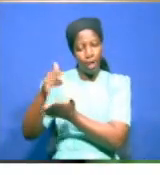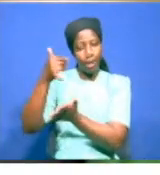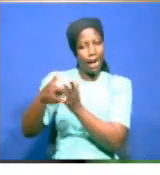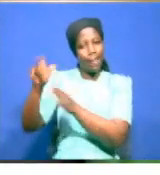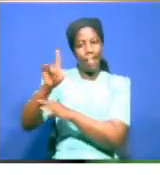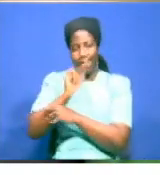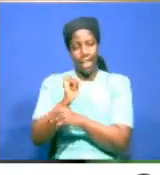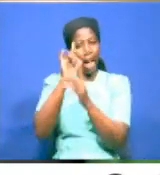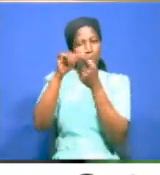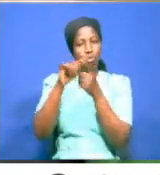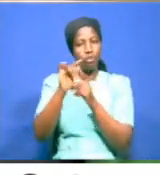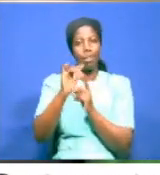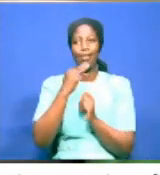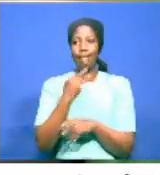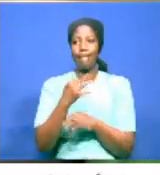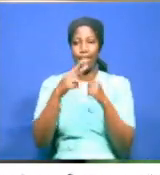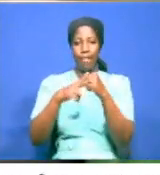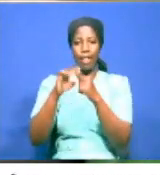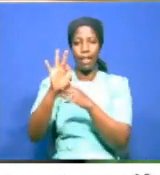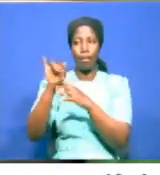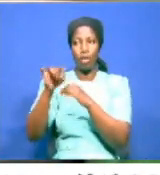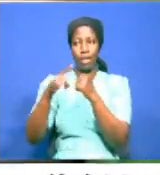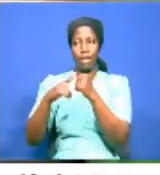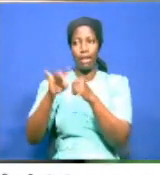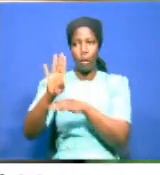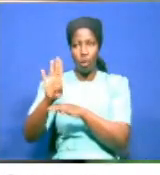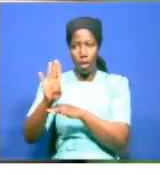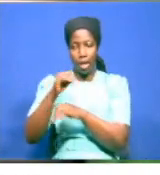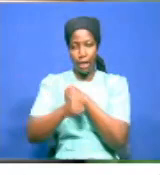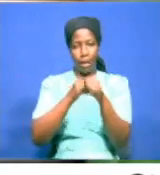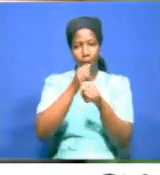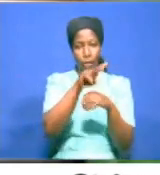Kenya shilling 373.6 billion in